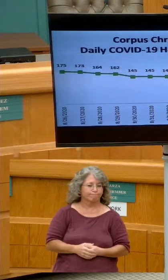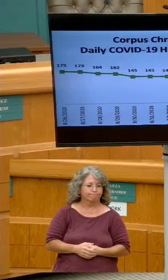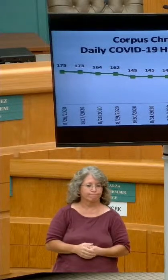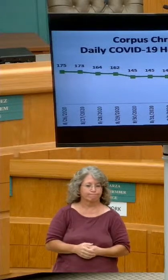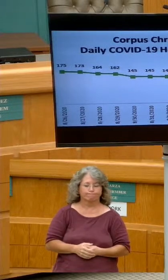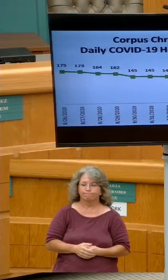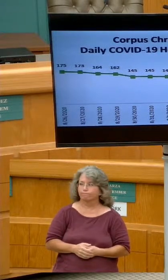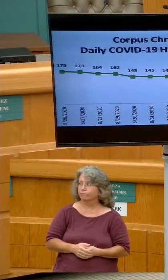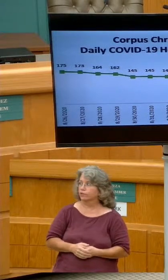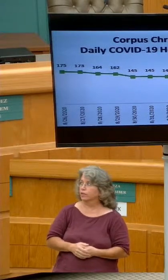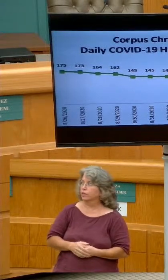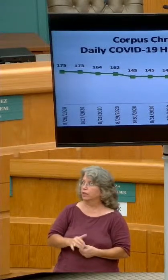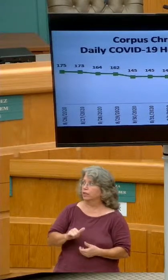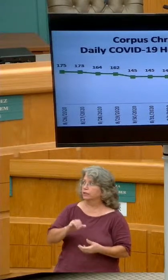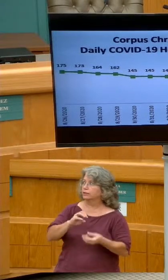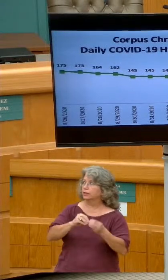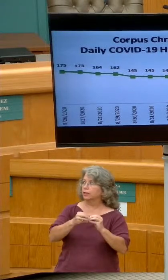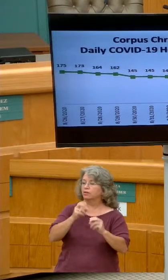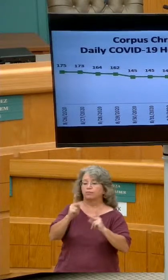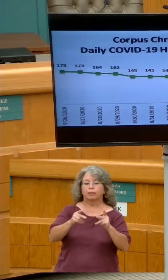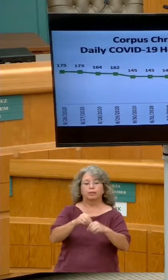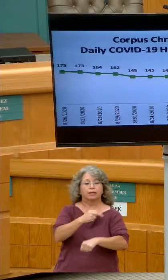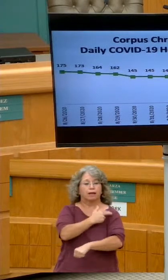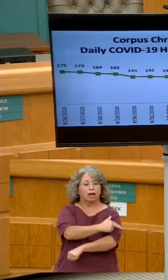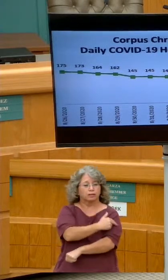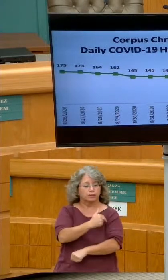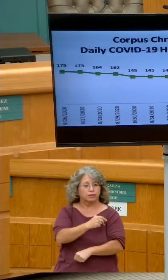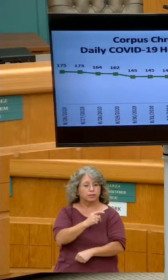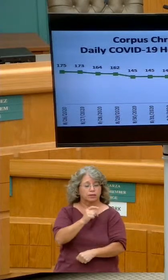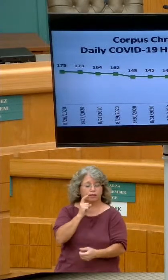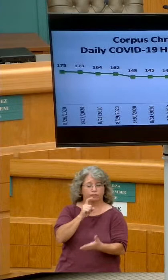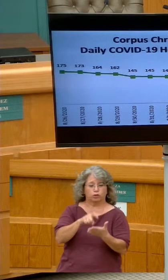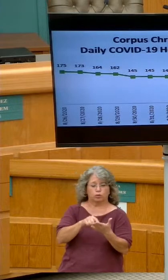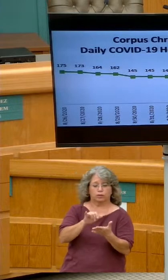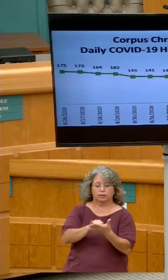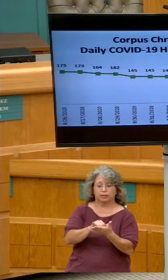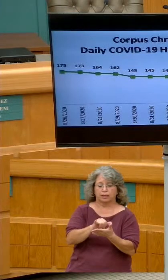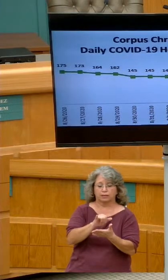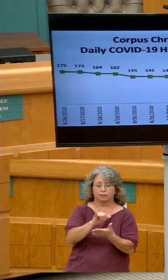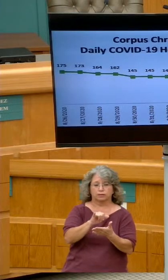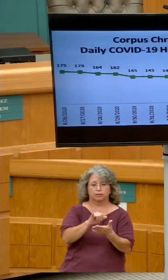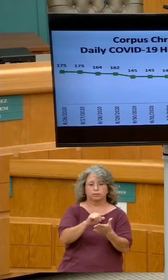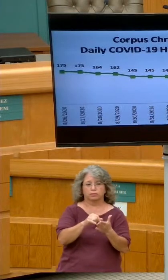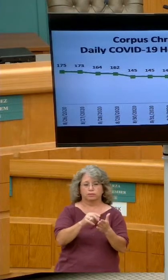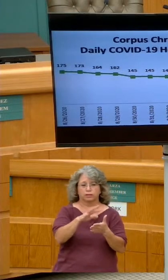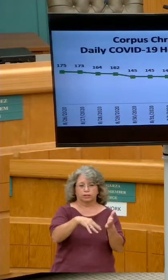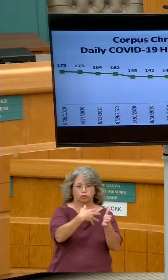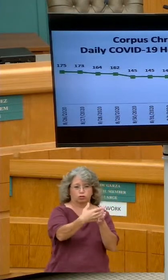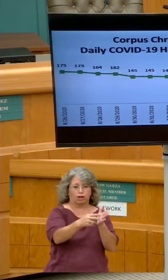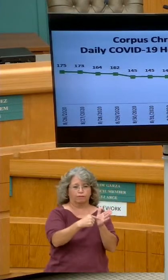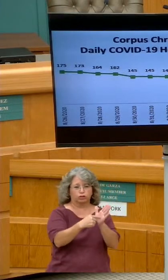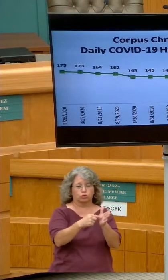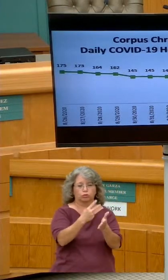hospitalized patients. And if you look, it's actually just a 2-week graph, and it goes